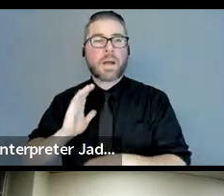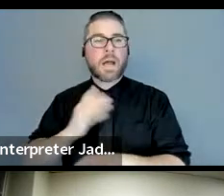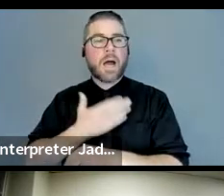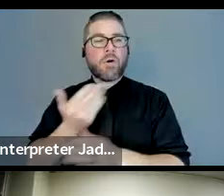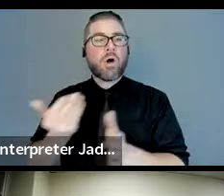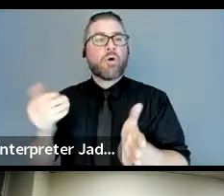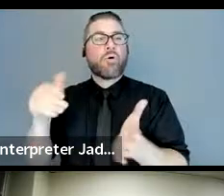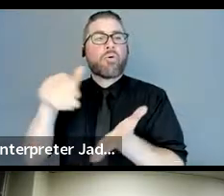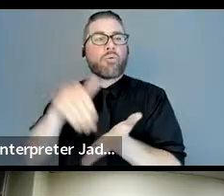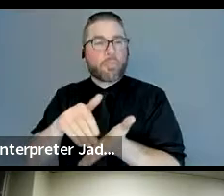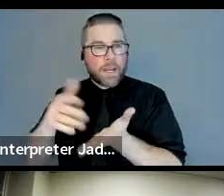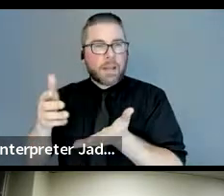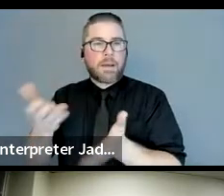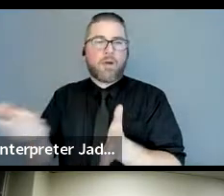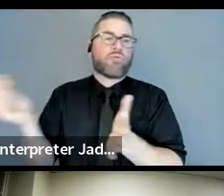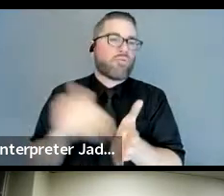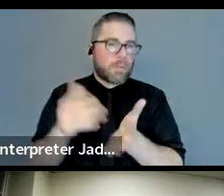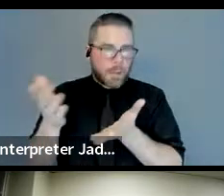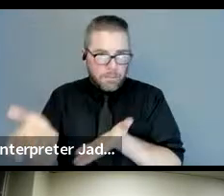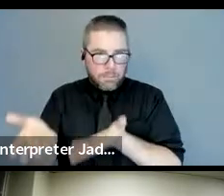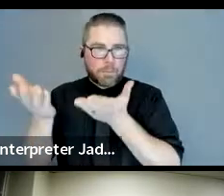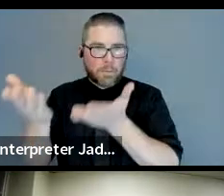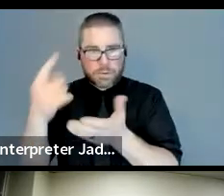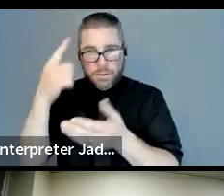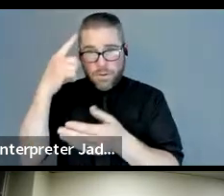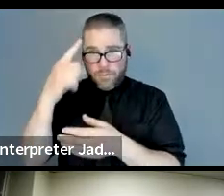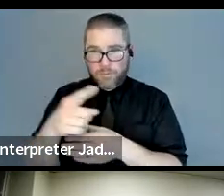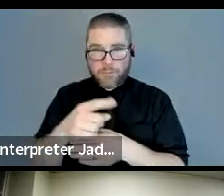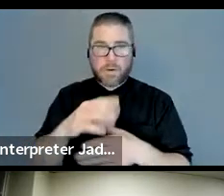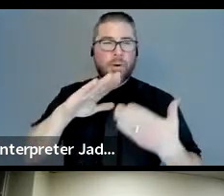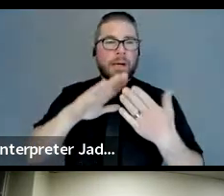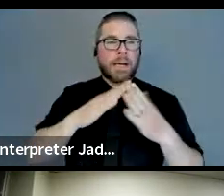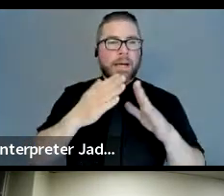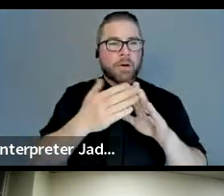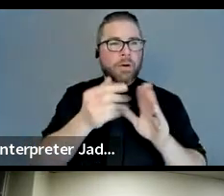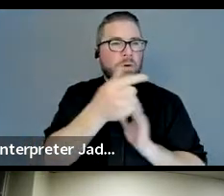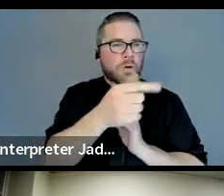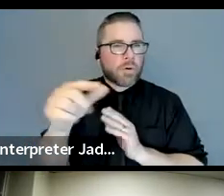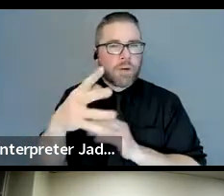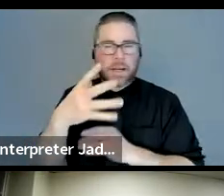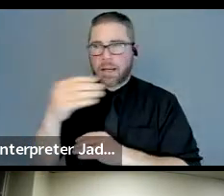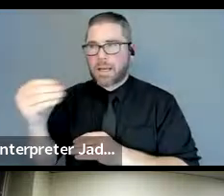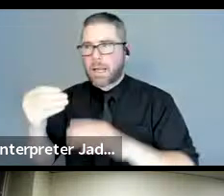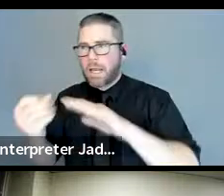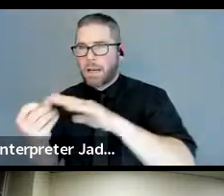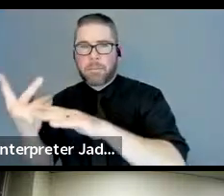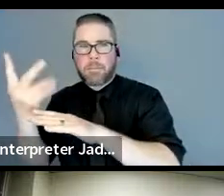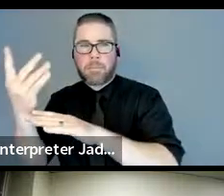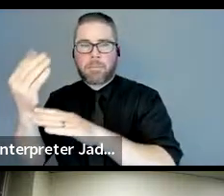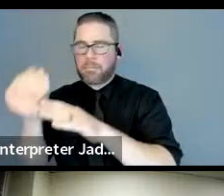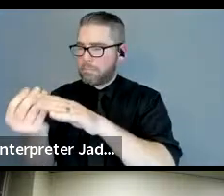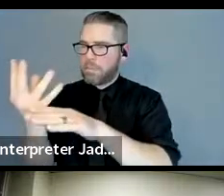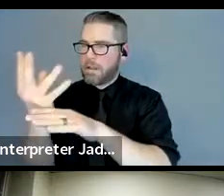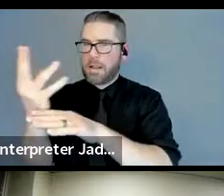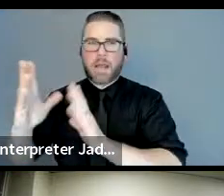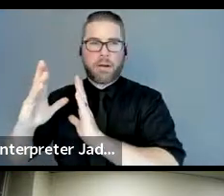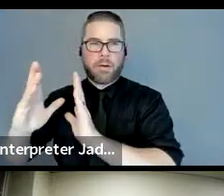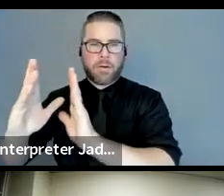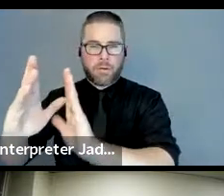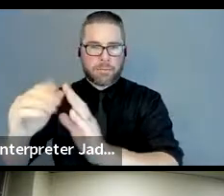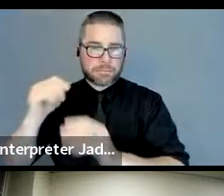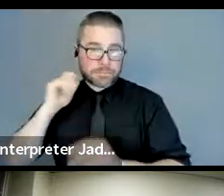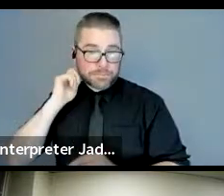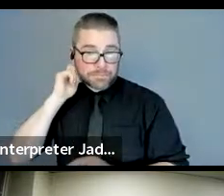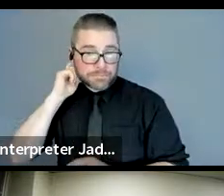urban greening and vegetated barrier project. And for those who don't know, I am the urban forestry director at Little Manila Rising.